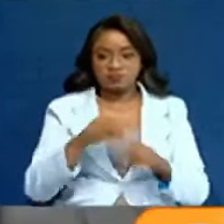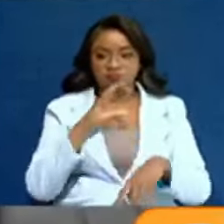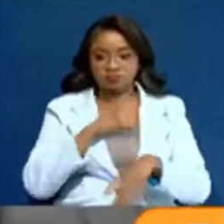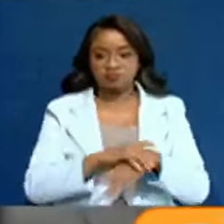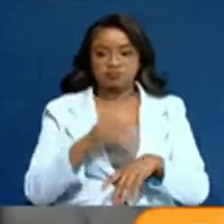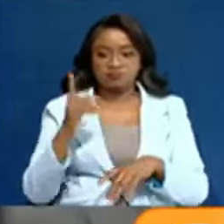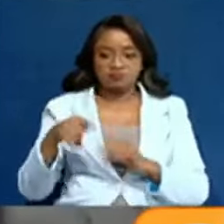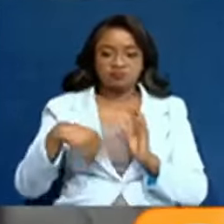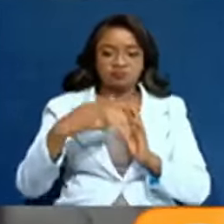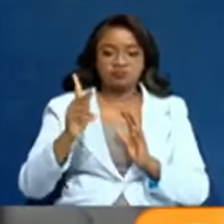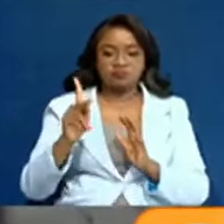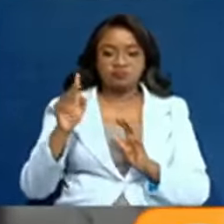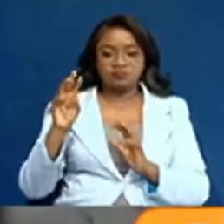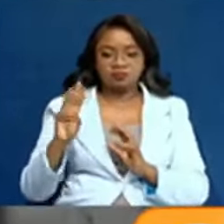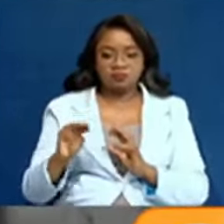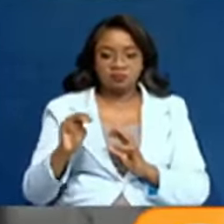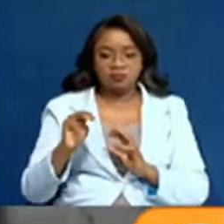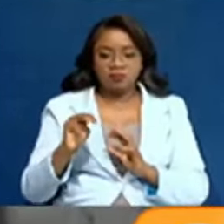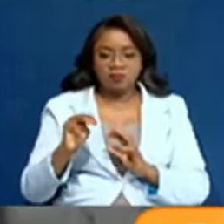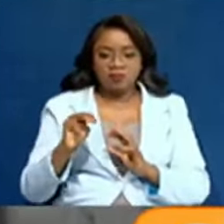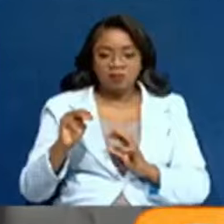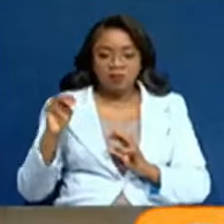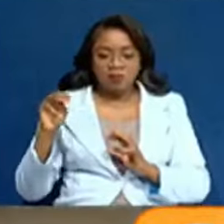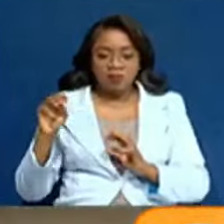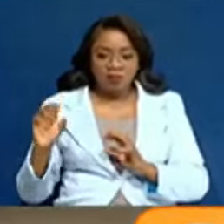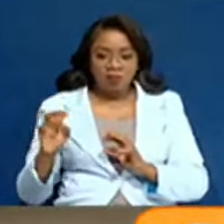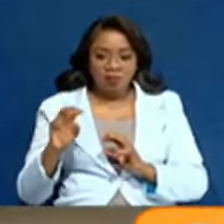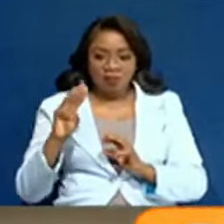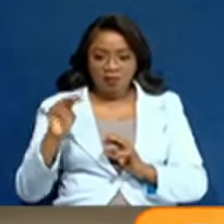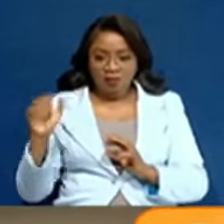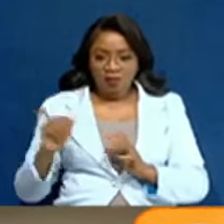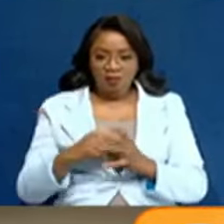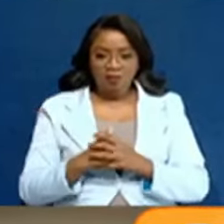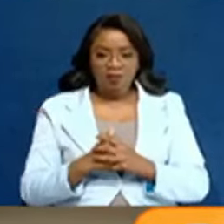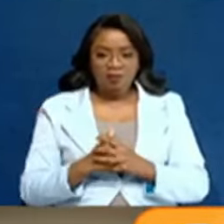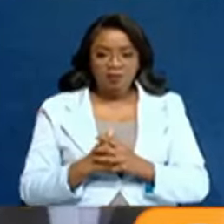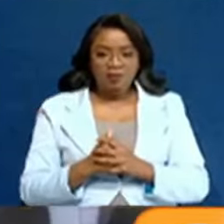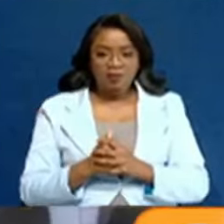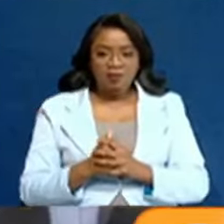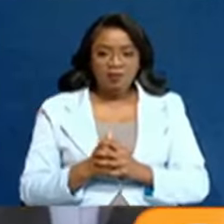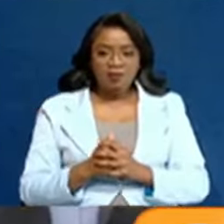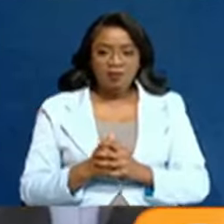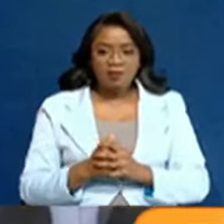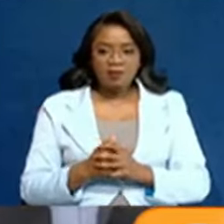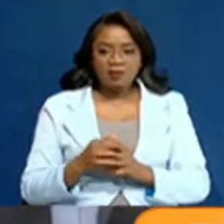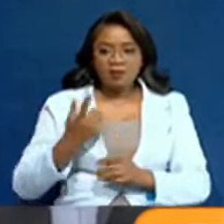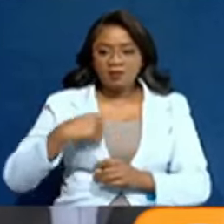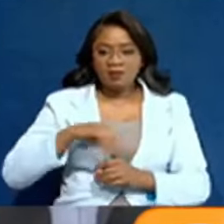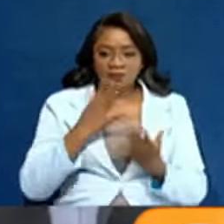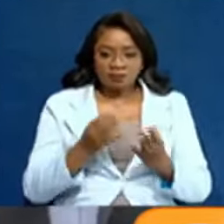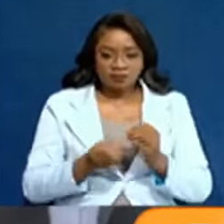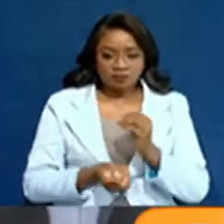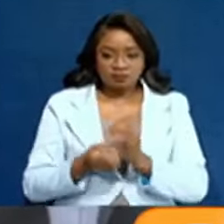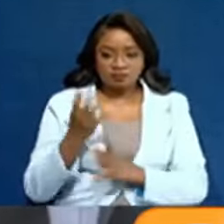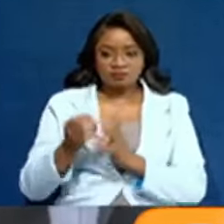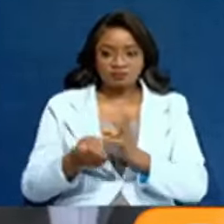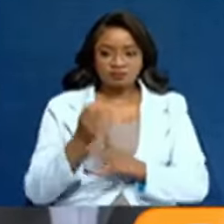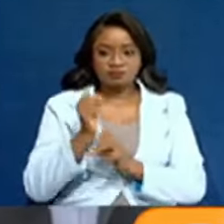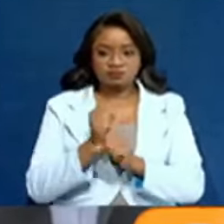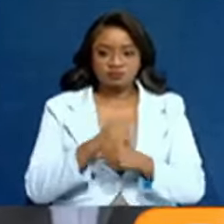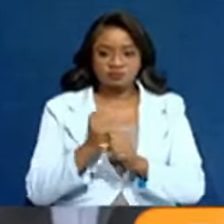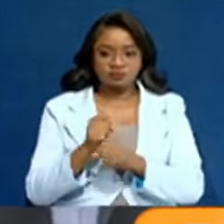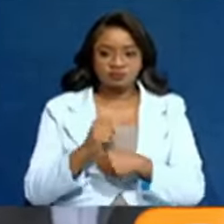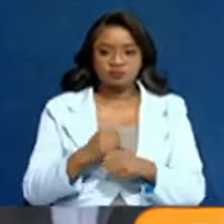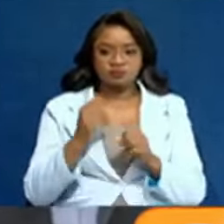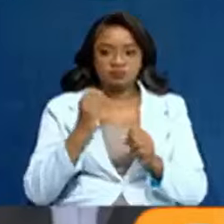manufacturers, contributing to Kenya's green industrialization efforts. We are currently producing, proud to produce, in